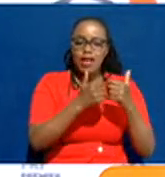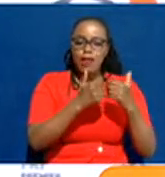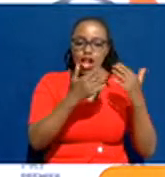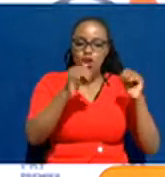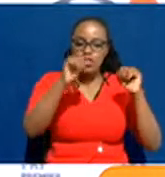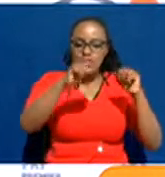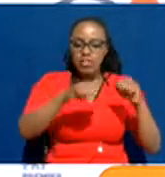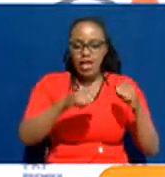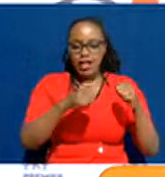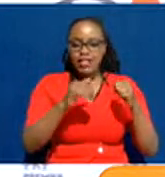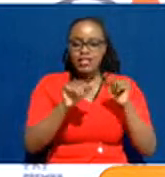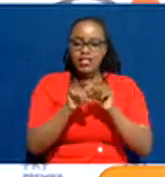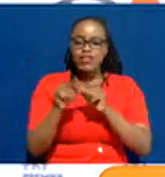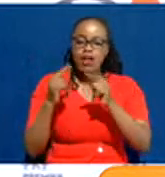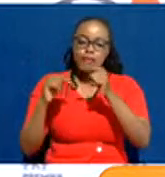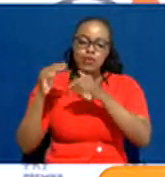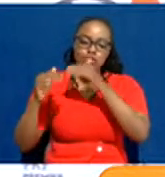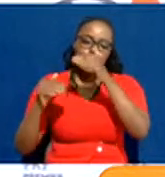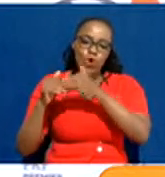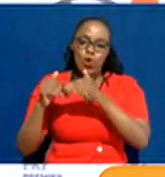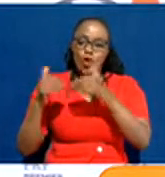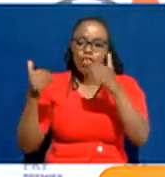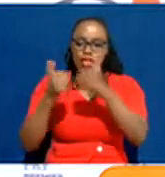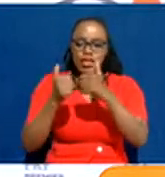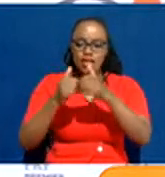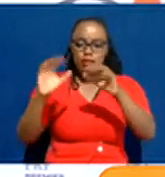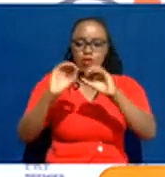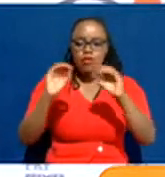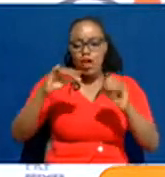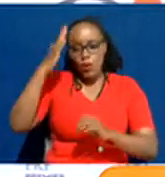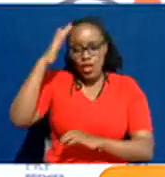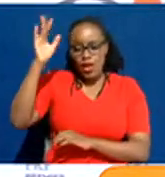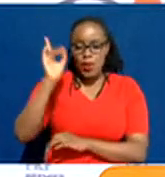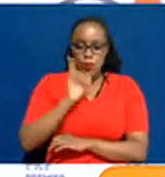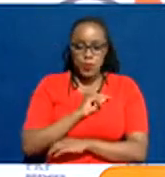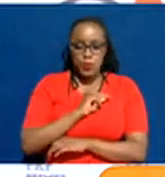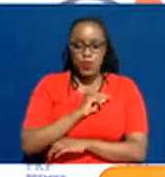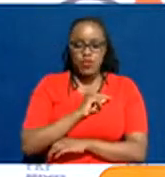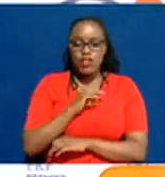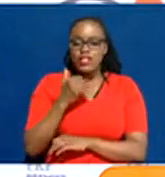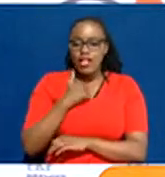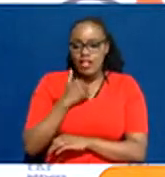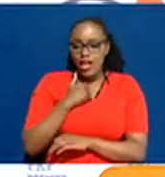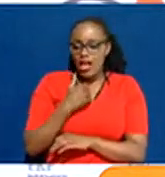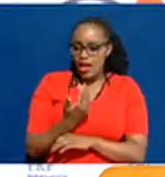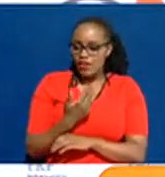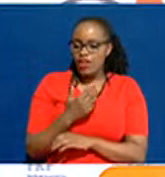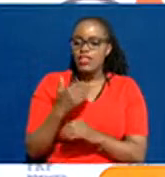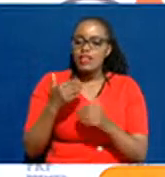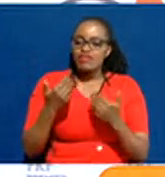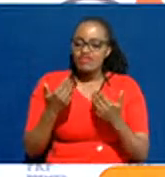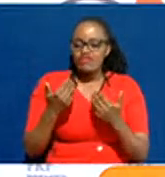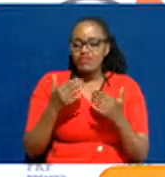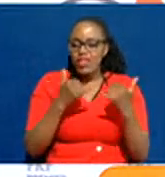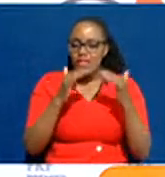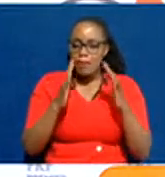hiyo. Singeweza shinda mechi zote michezo yote. So nilijua nilianza kupanga vijana wangu kuweza